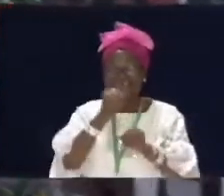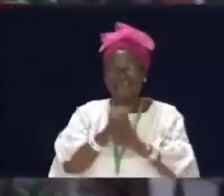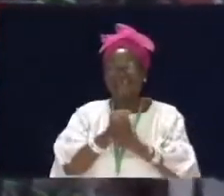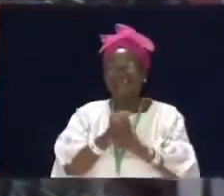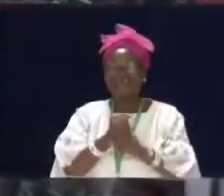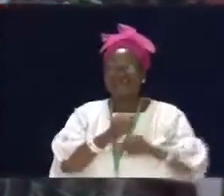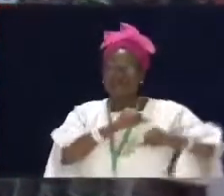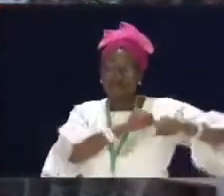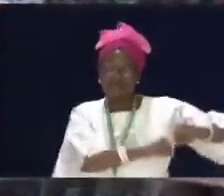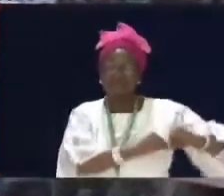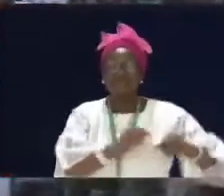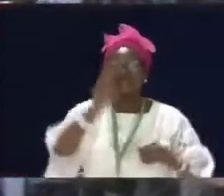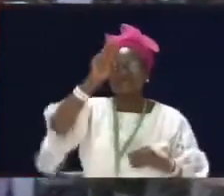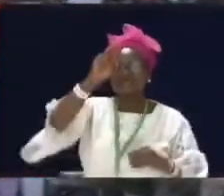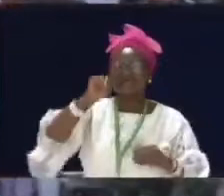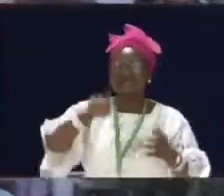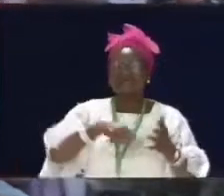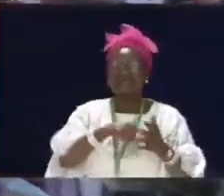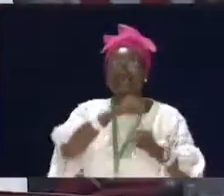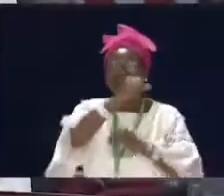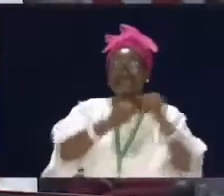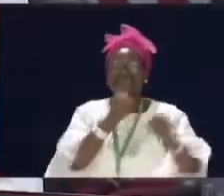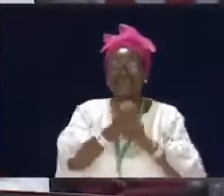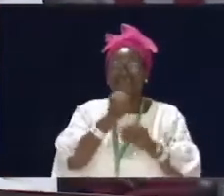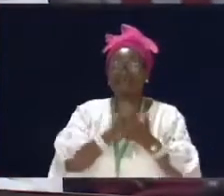Protect them this year.